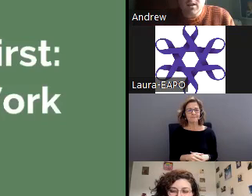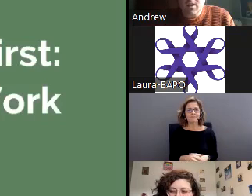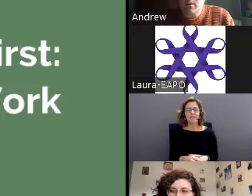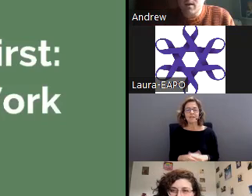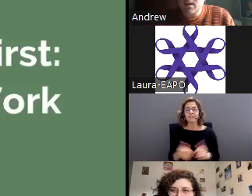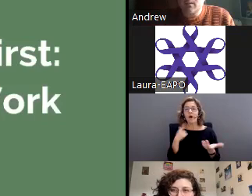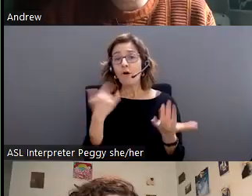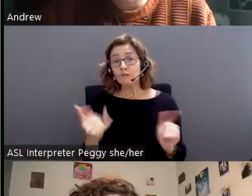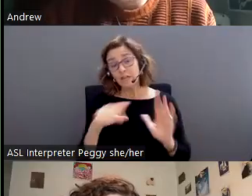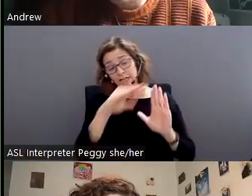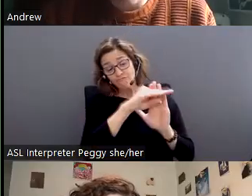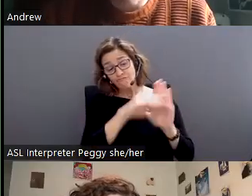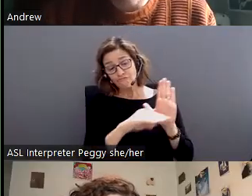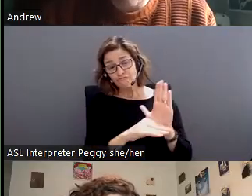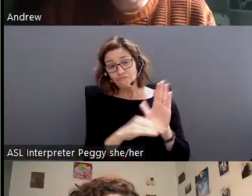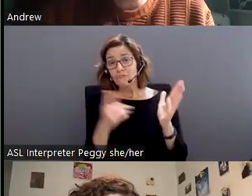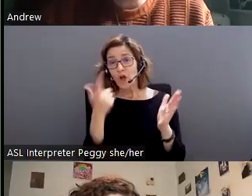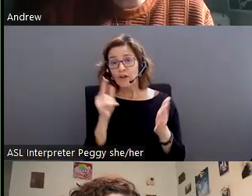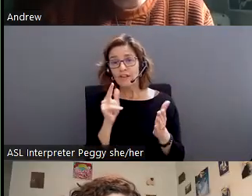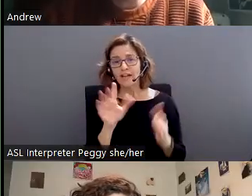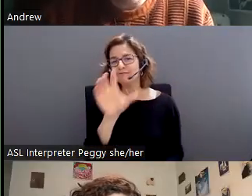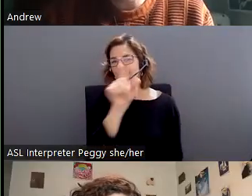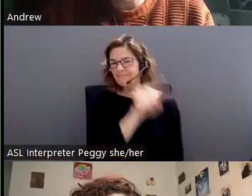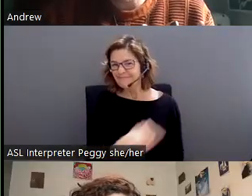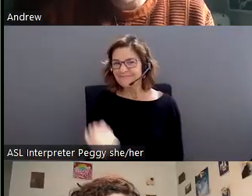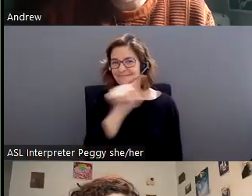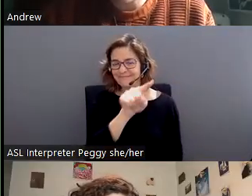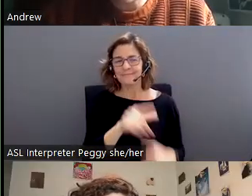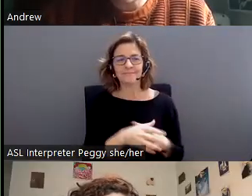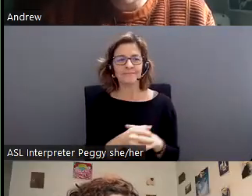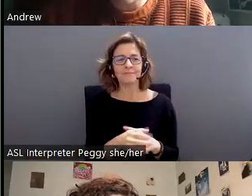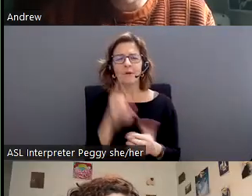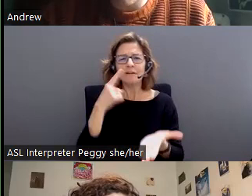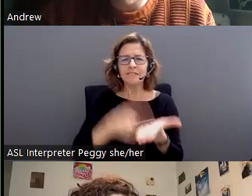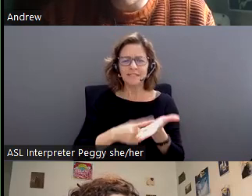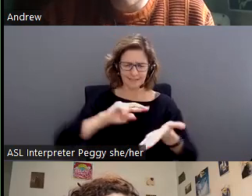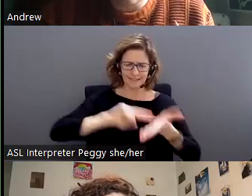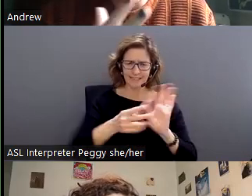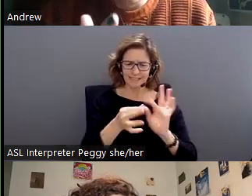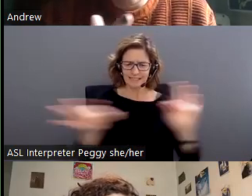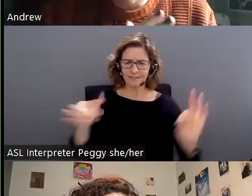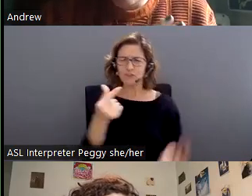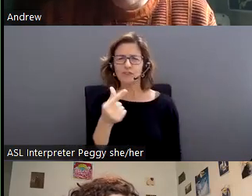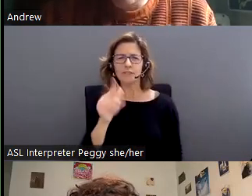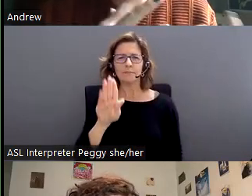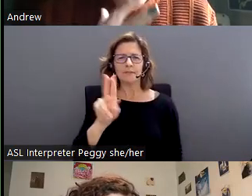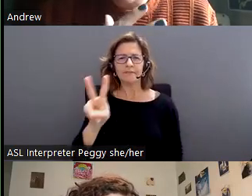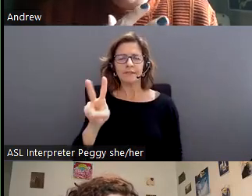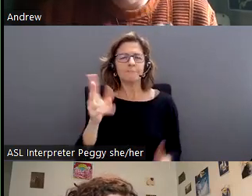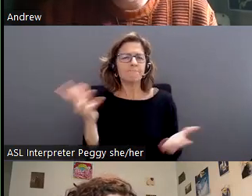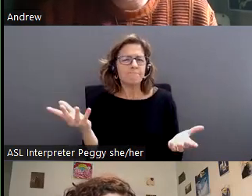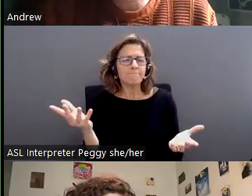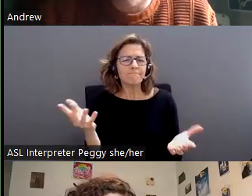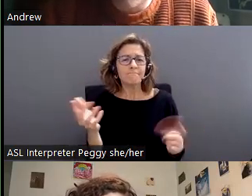the agenda, we're going to start just by talking about definitions of gender-based violence and the need